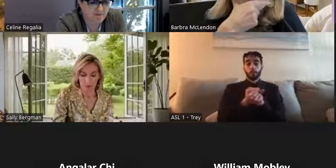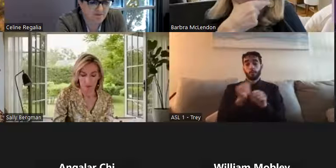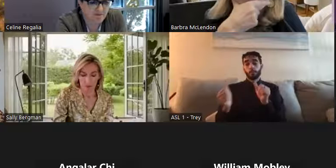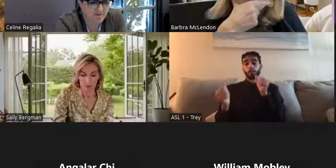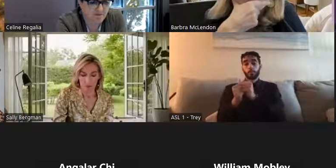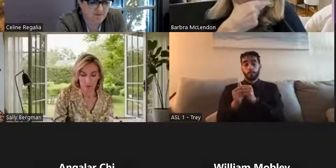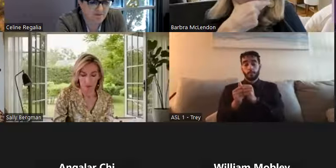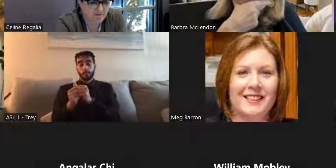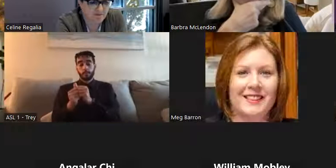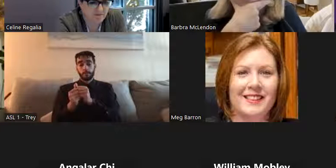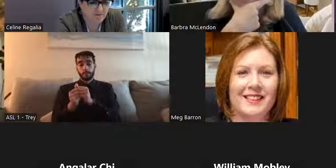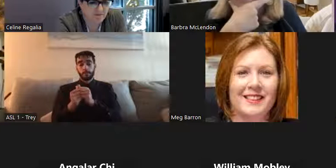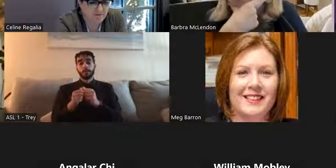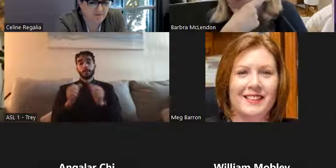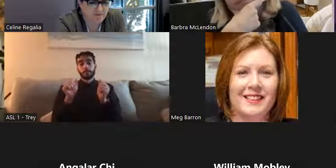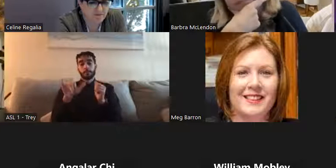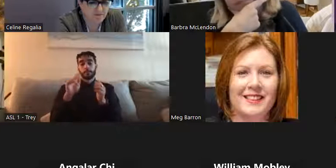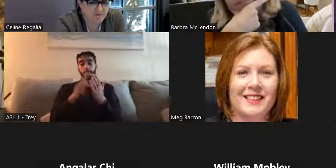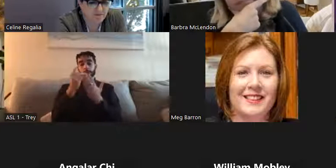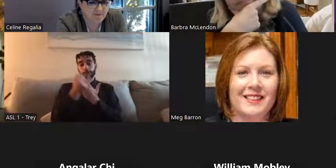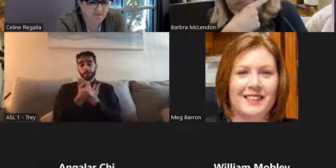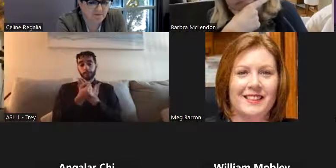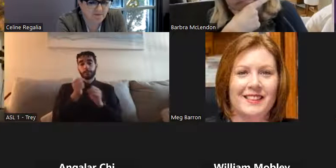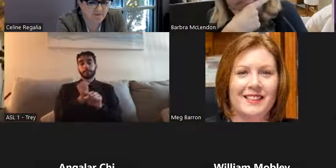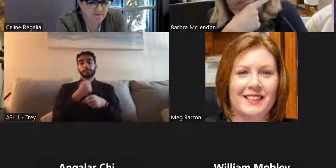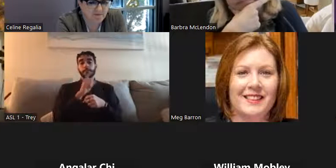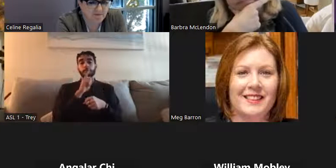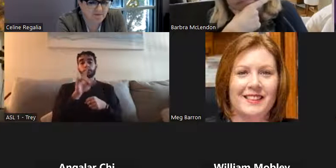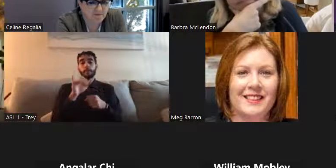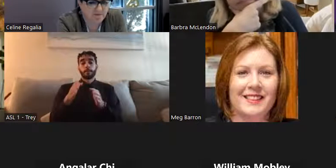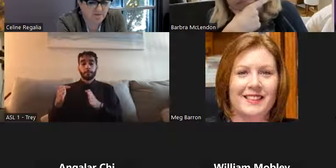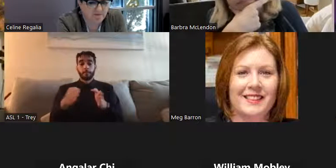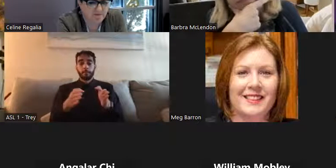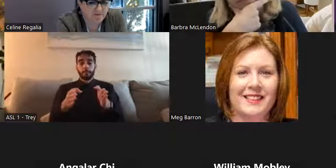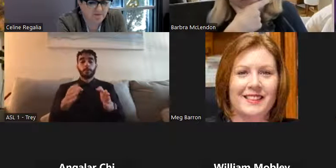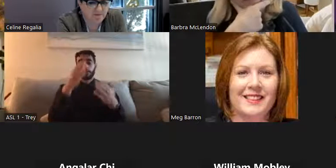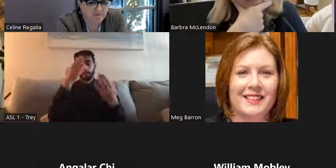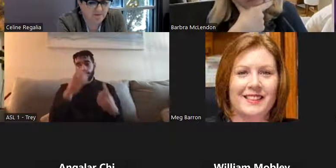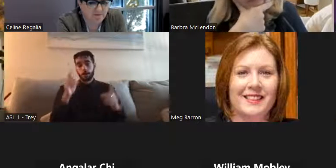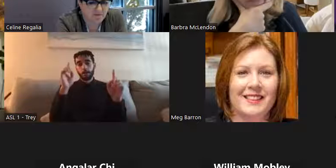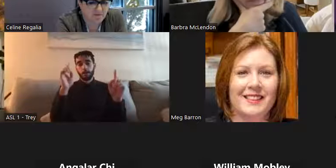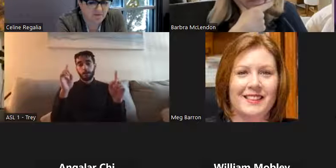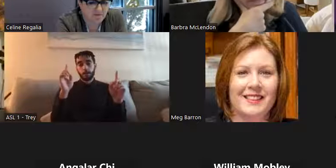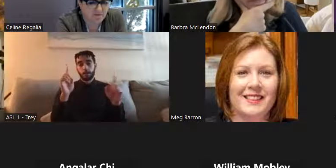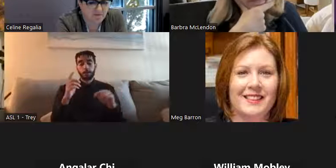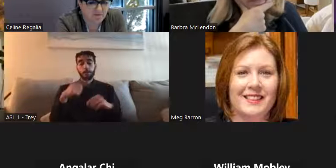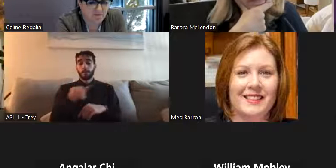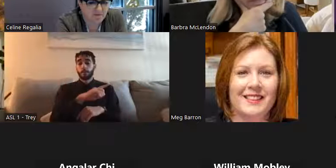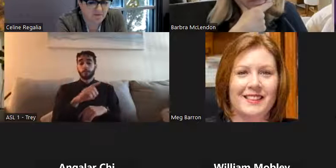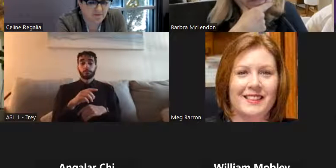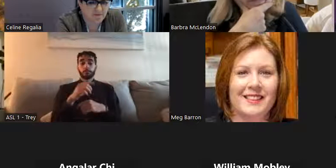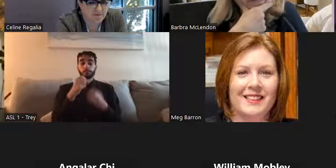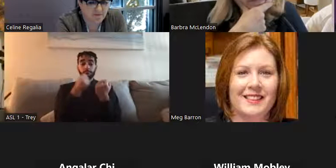this particular project to make sure that that pathway is happening. So for unpaid caregivers, or, you